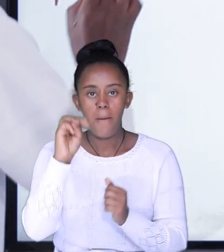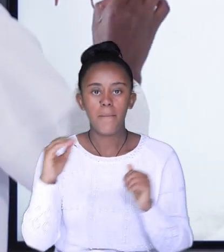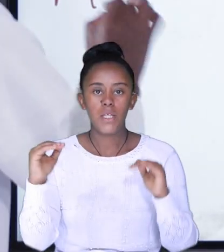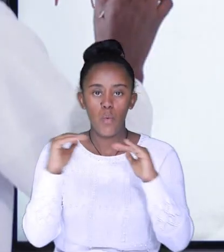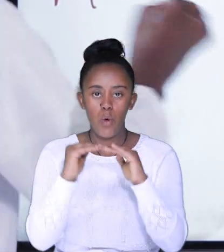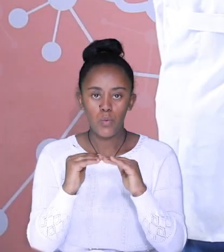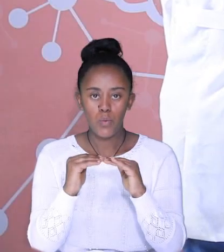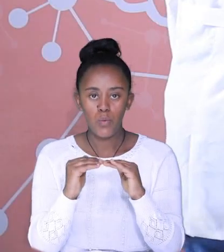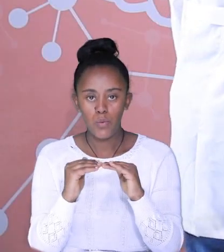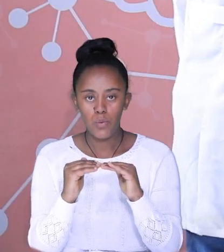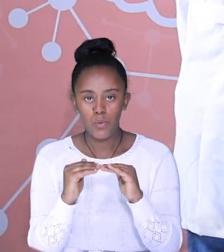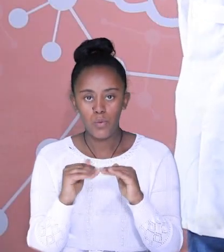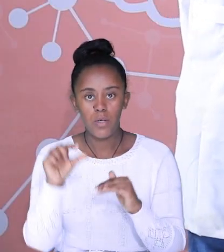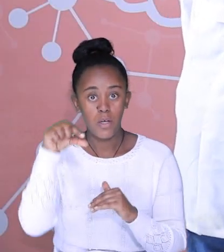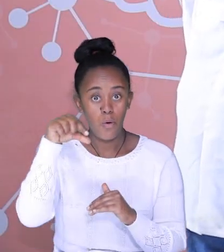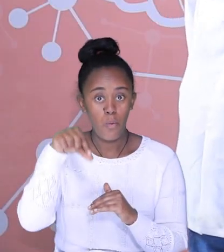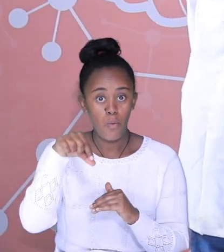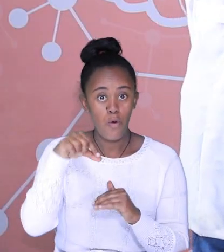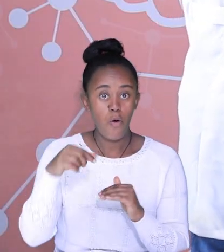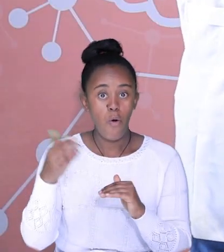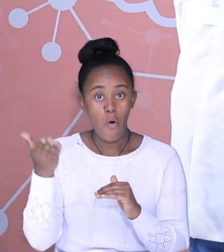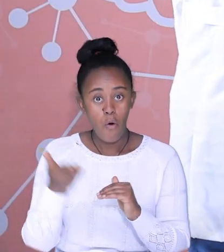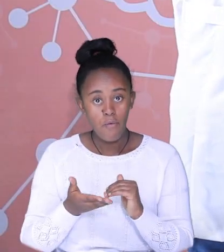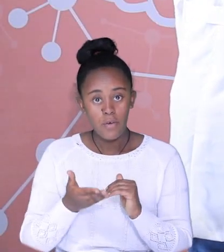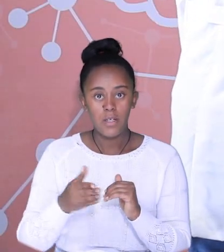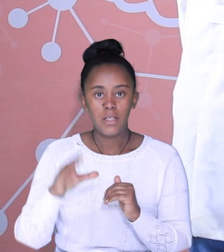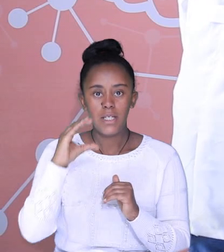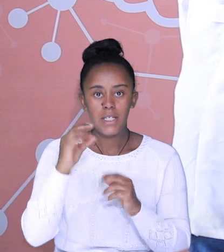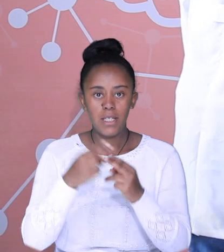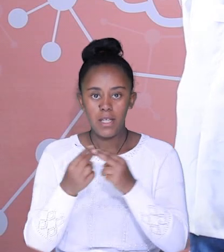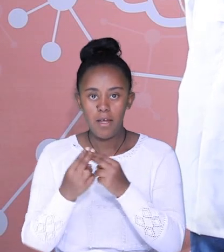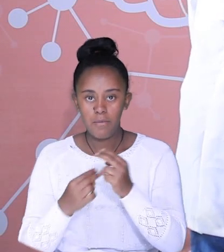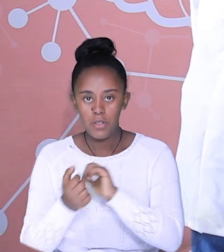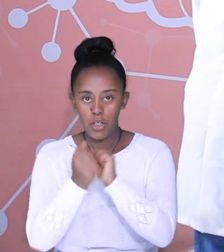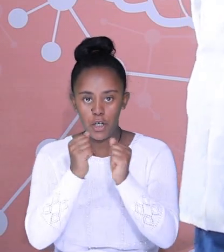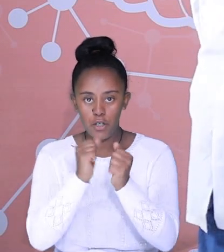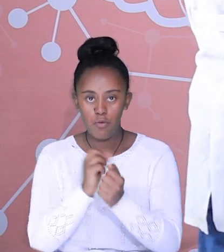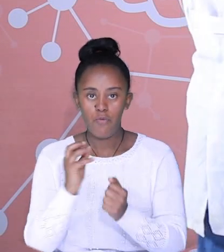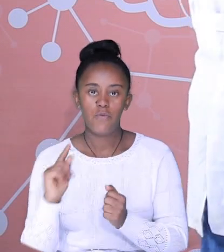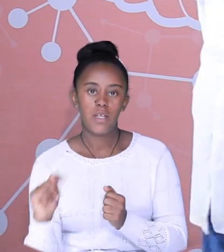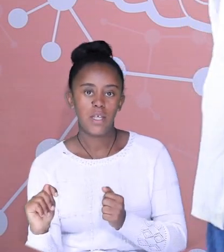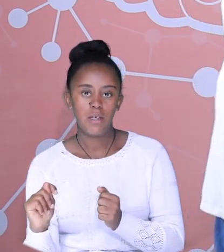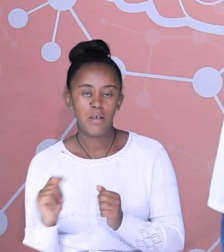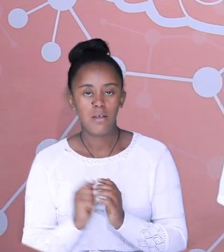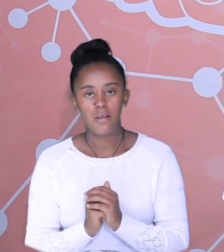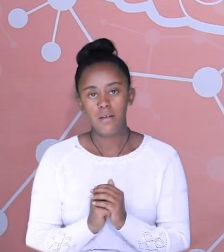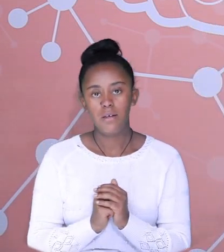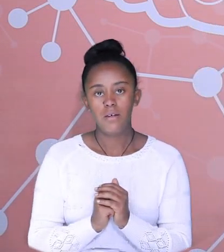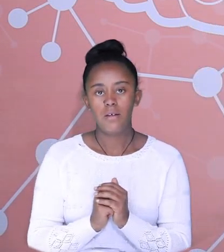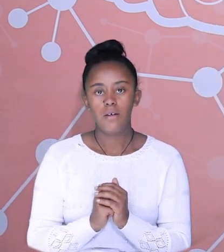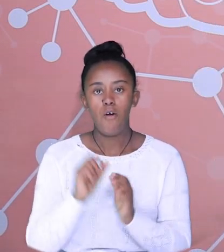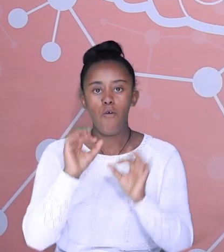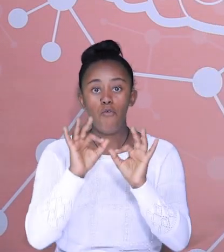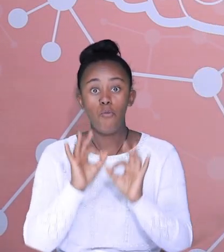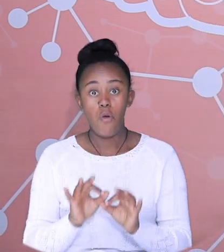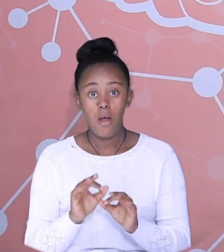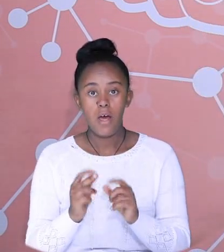to Q over C times change of T.